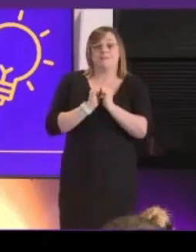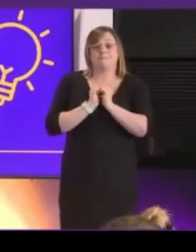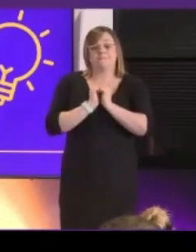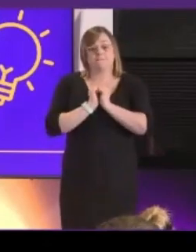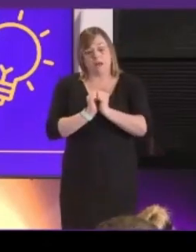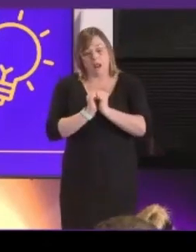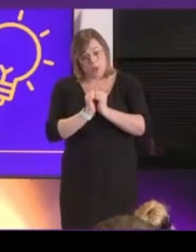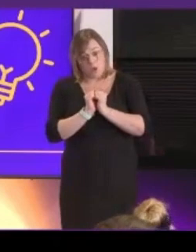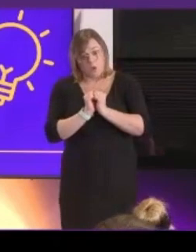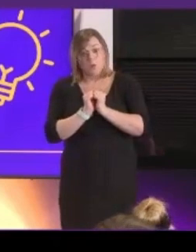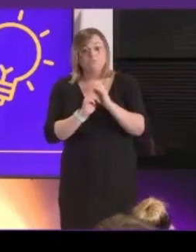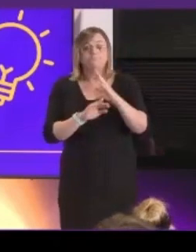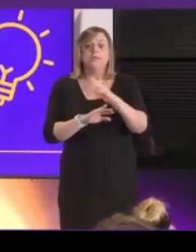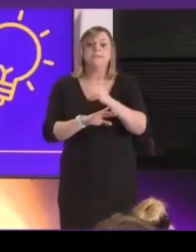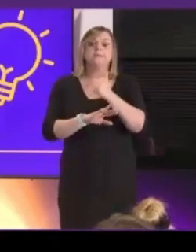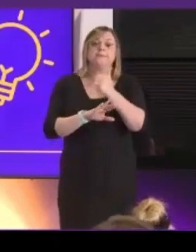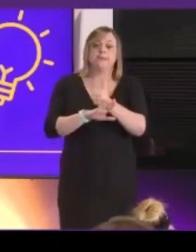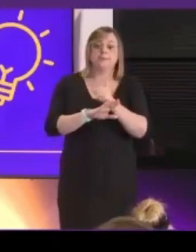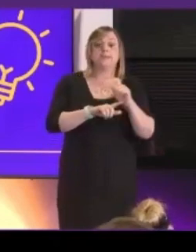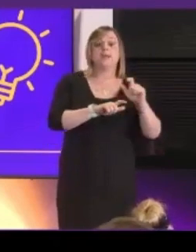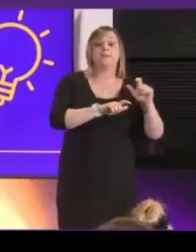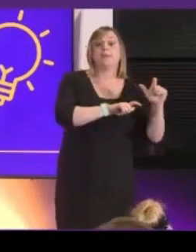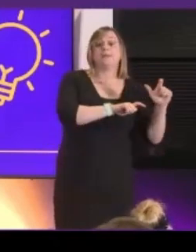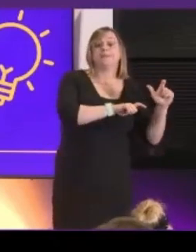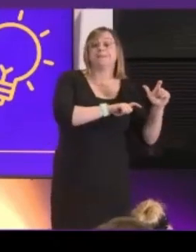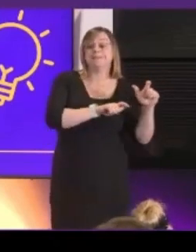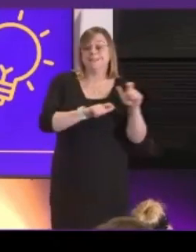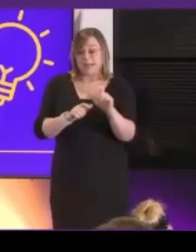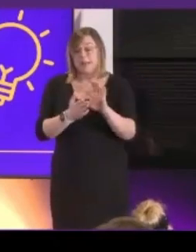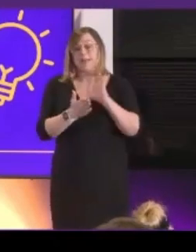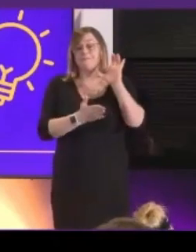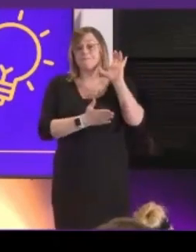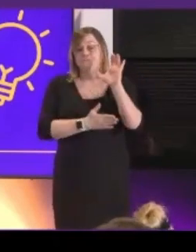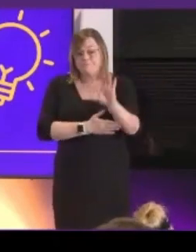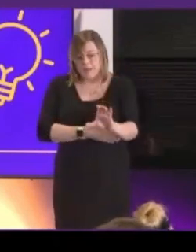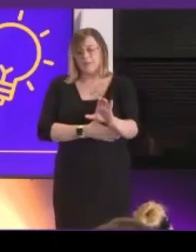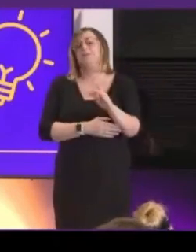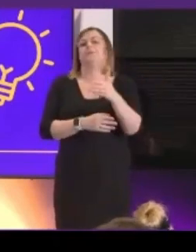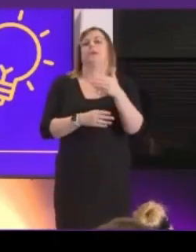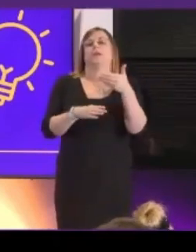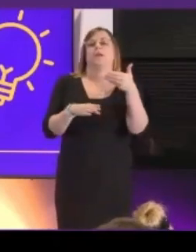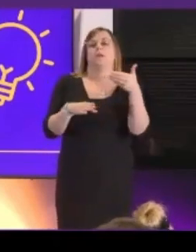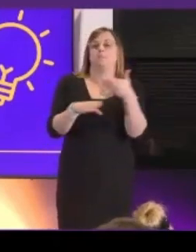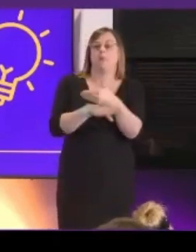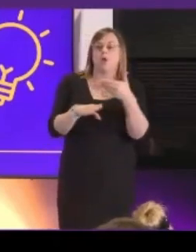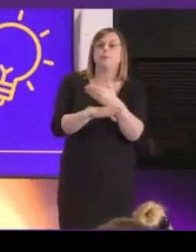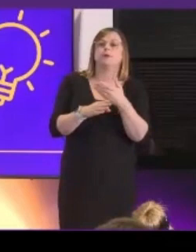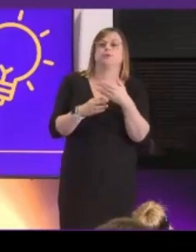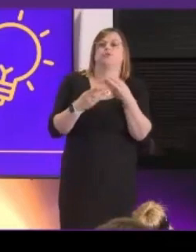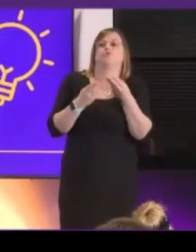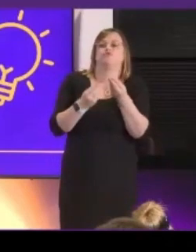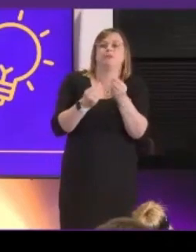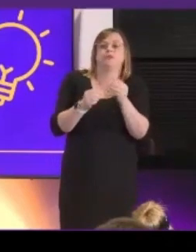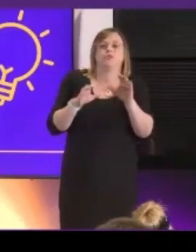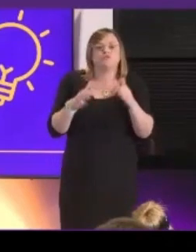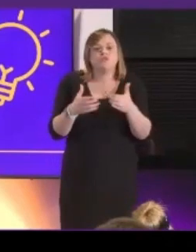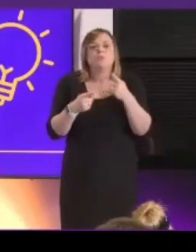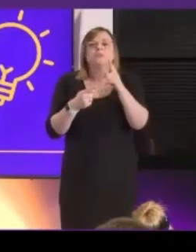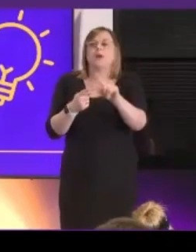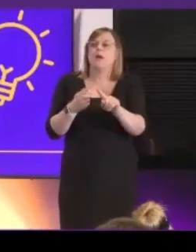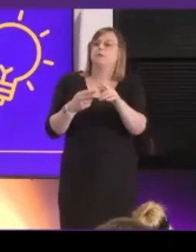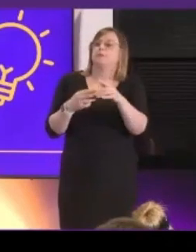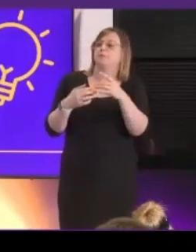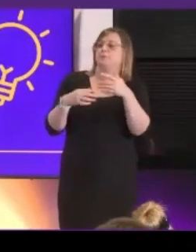setting up, sustaining and investing in employee resource groups, business resource groups and networks. So, you